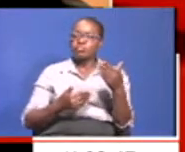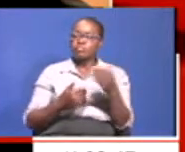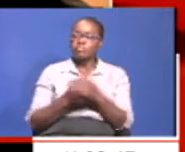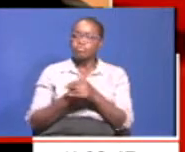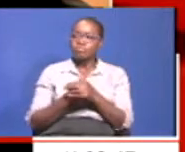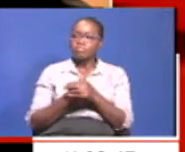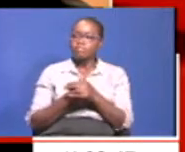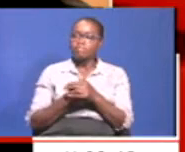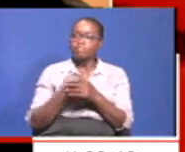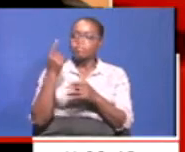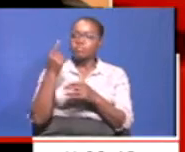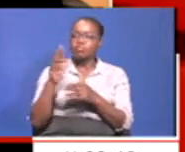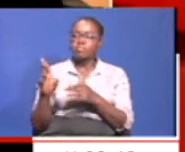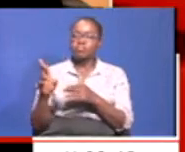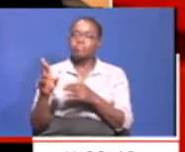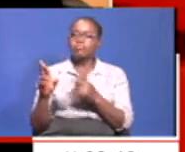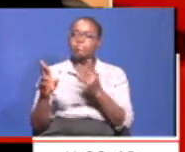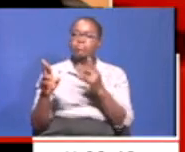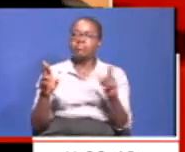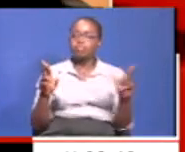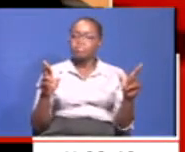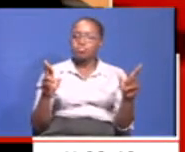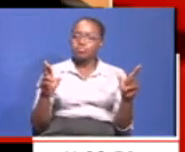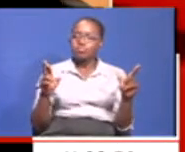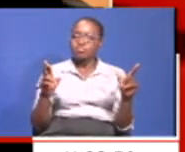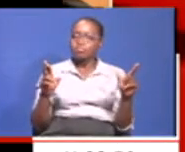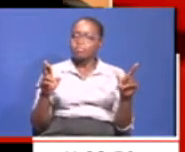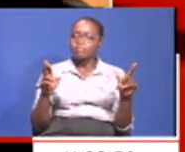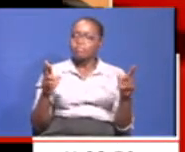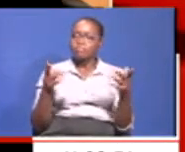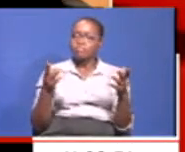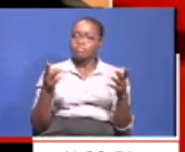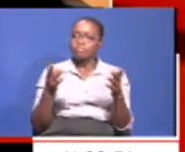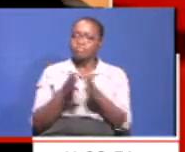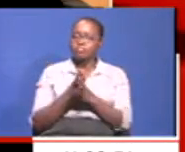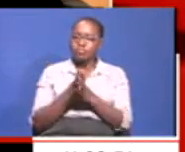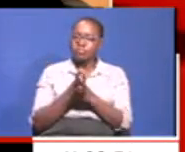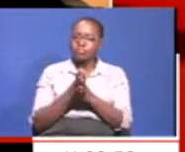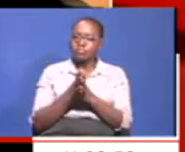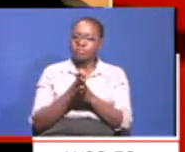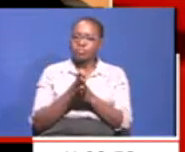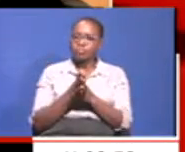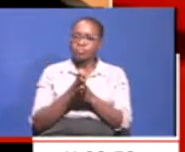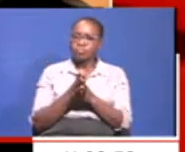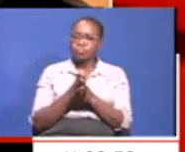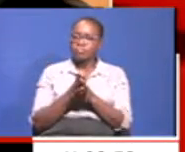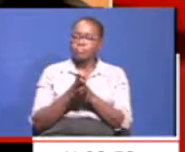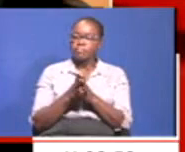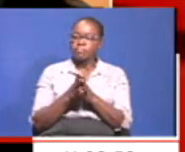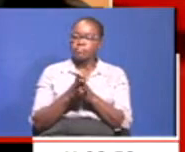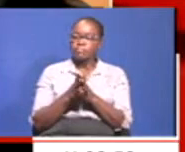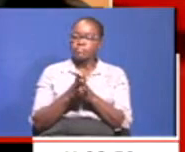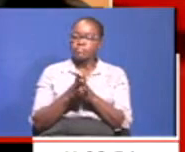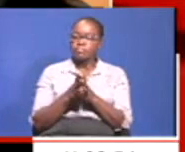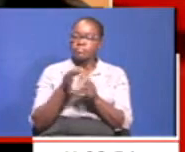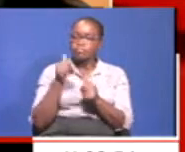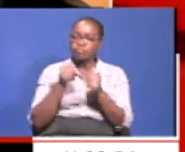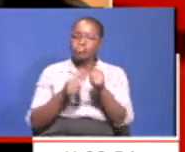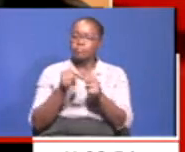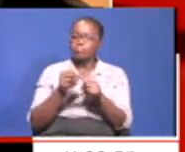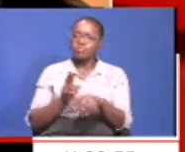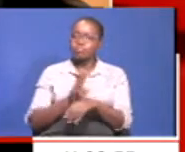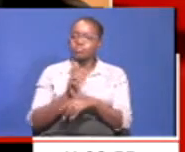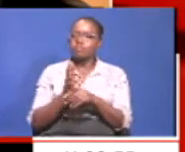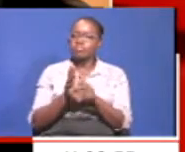right, 2 left, given that, or there are those who will say hairpin right. Which are you going to be using for this rally?